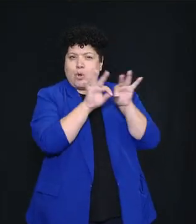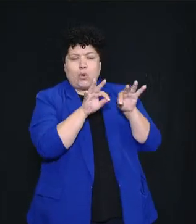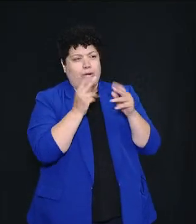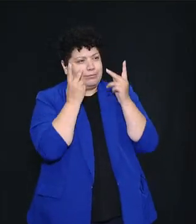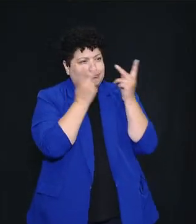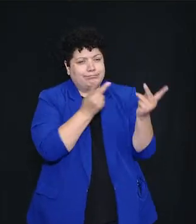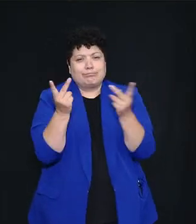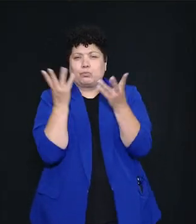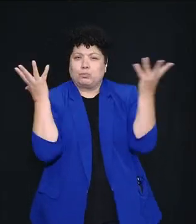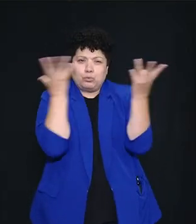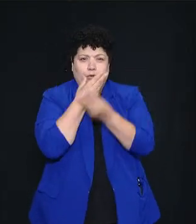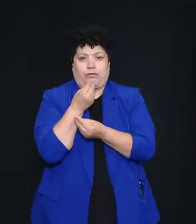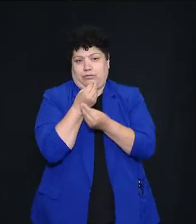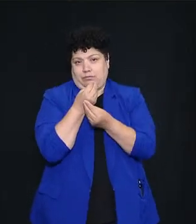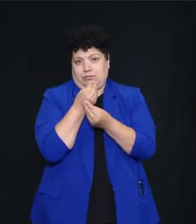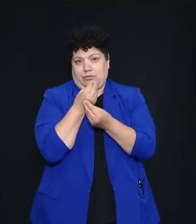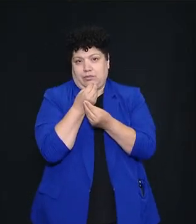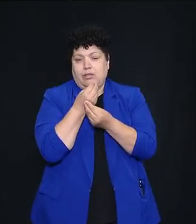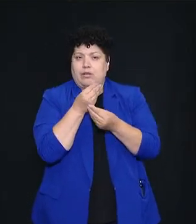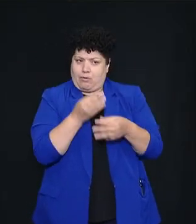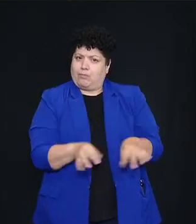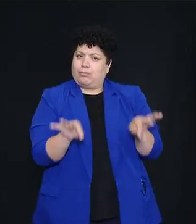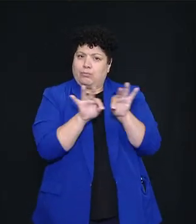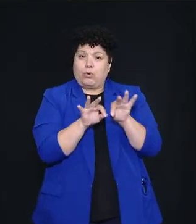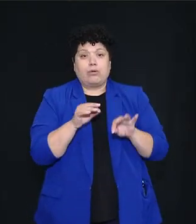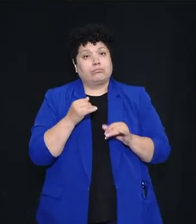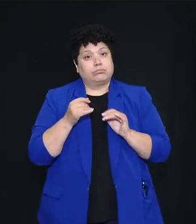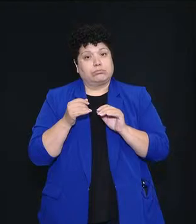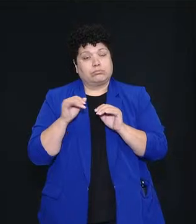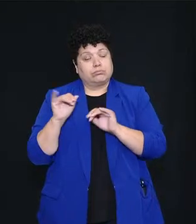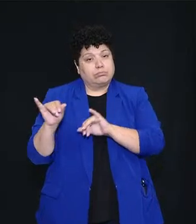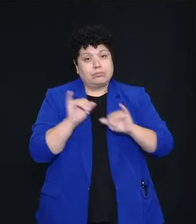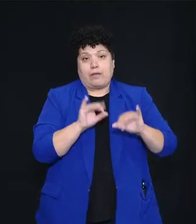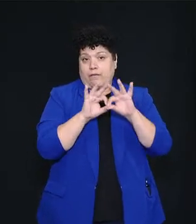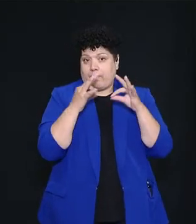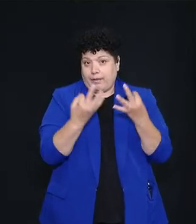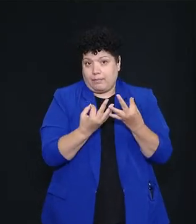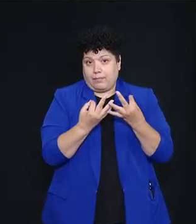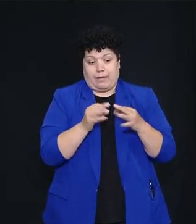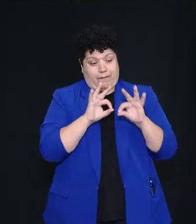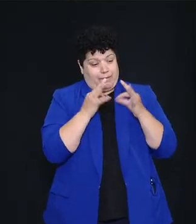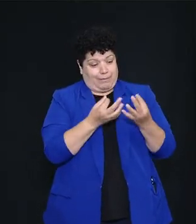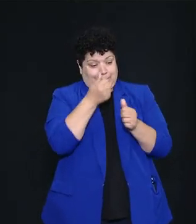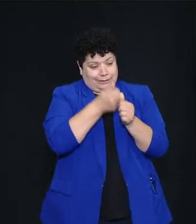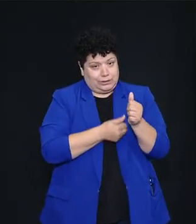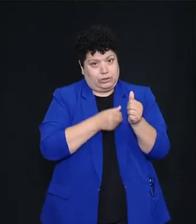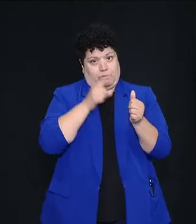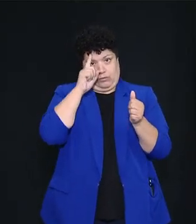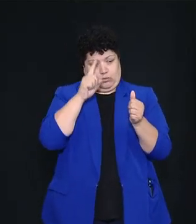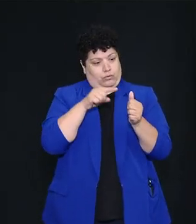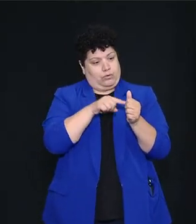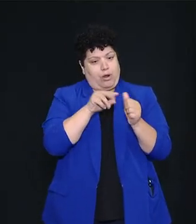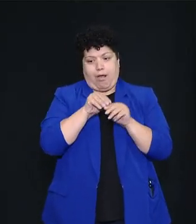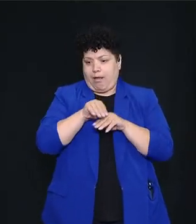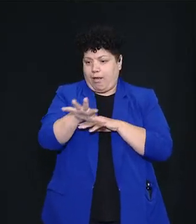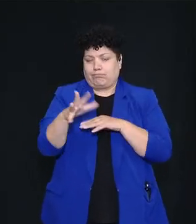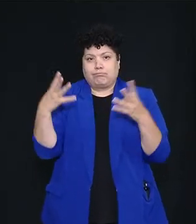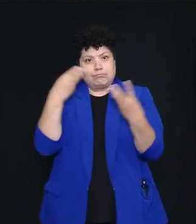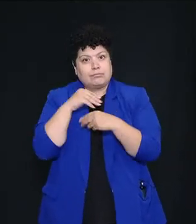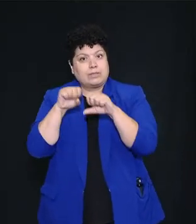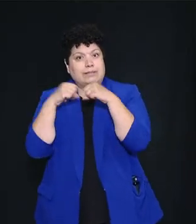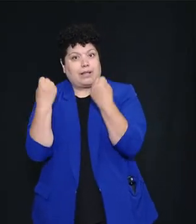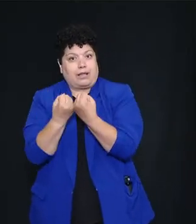branches, so each family, as the essential cell of society, is to be given its